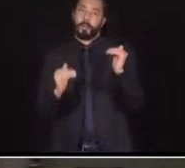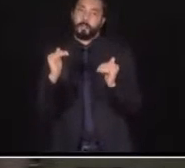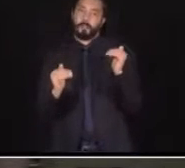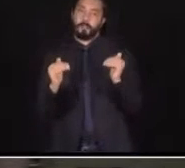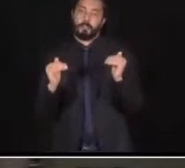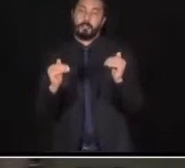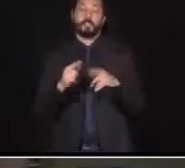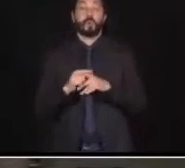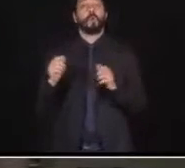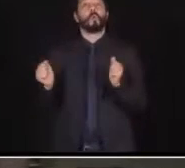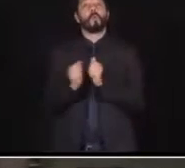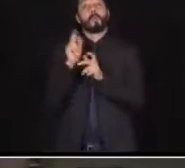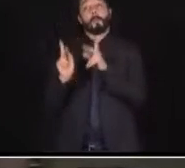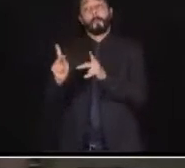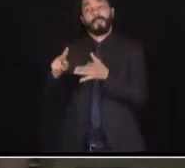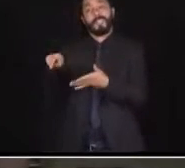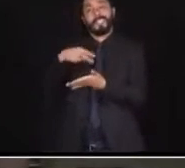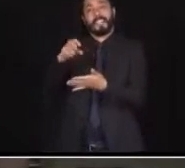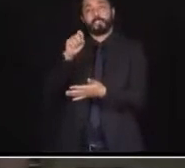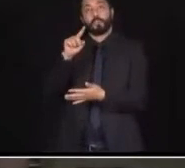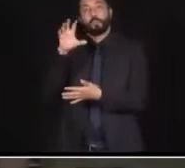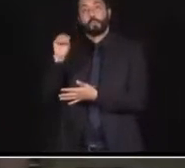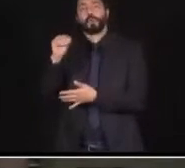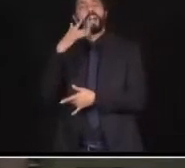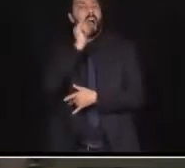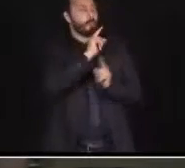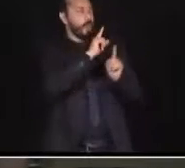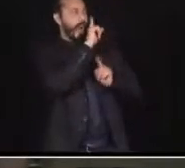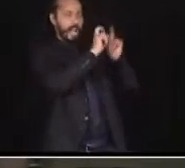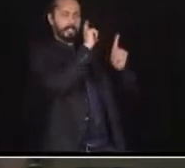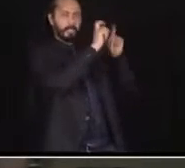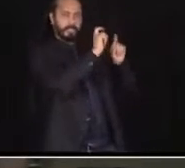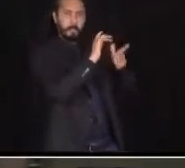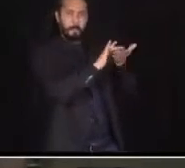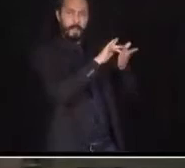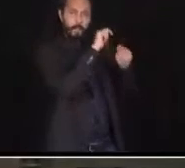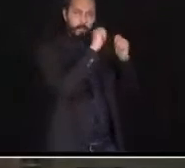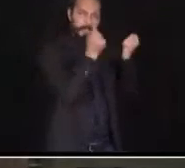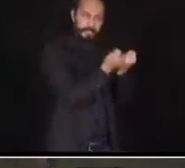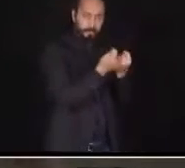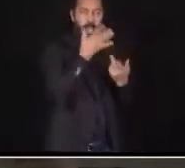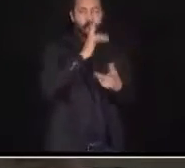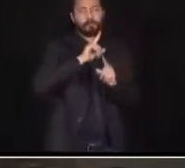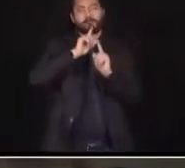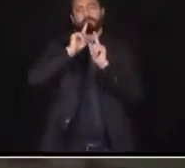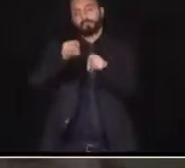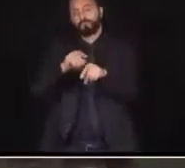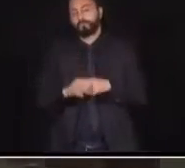dance studios, I'm going to address it, and we'll be able to get back to you on that. And I'll pass it over to the Minister of Health.